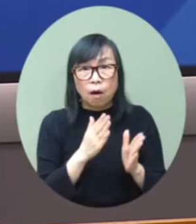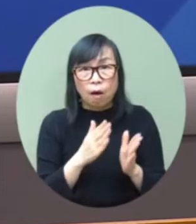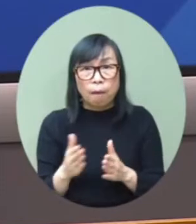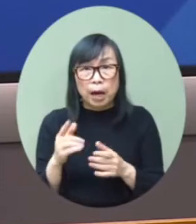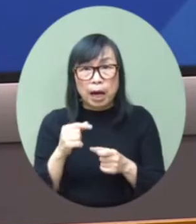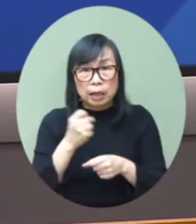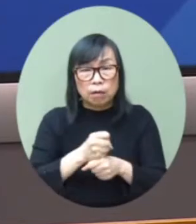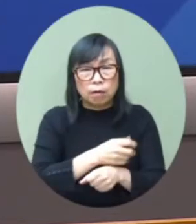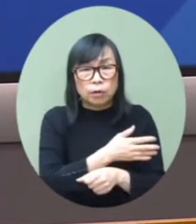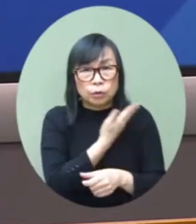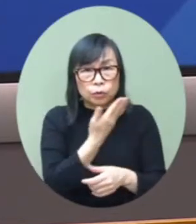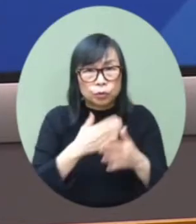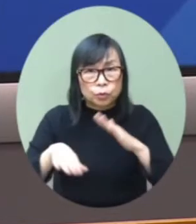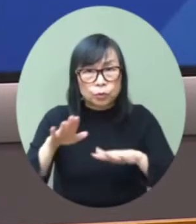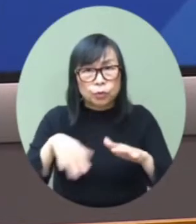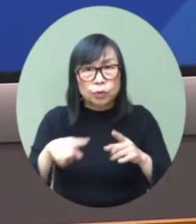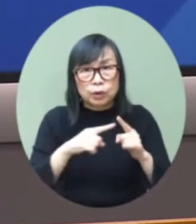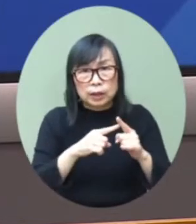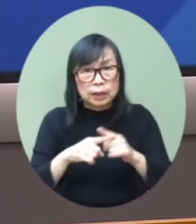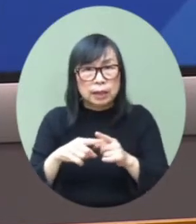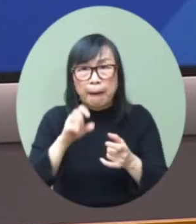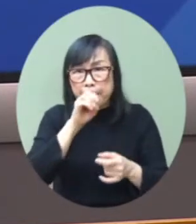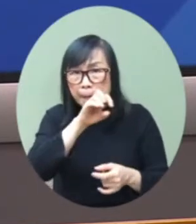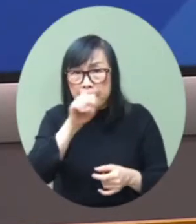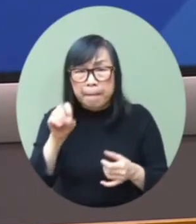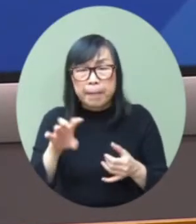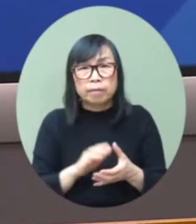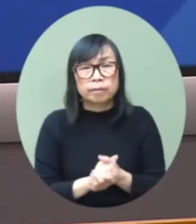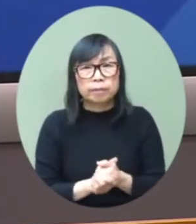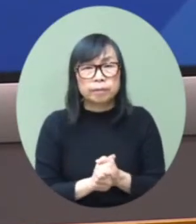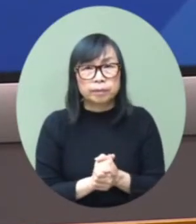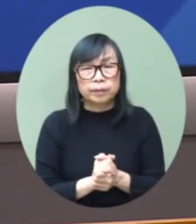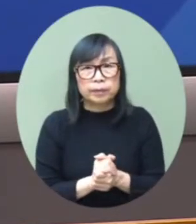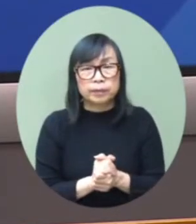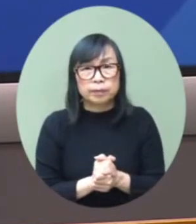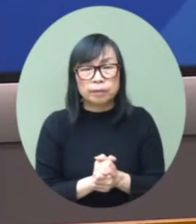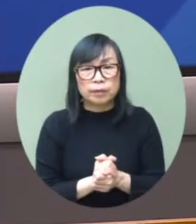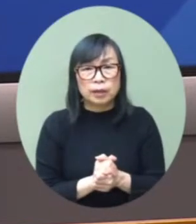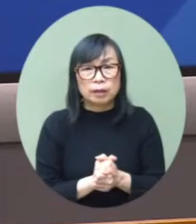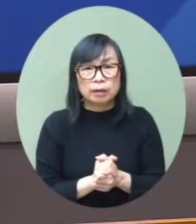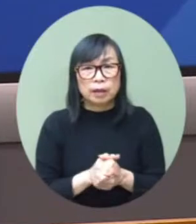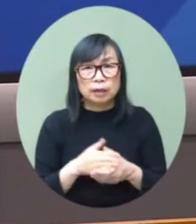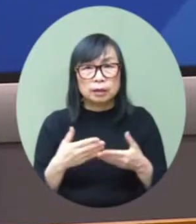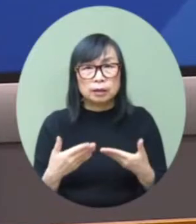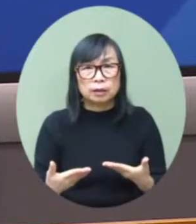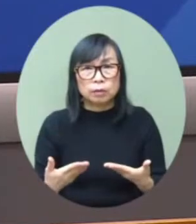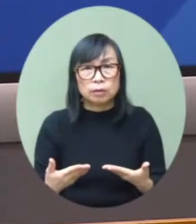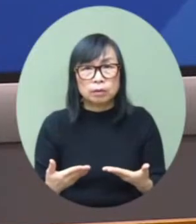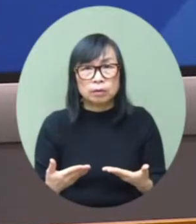and solutions. We're also assigning more manpower to deal with public inquiries.